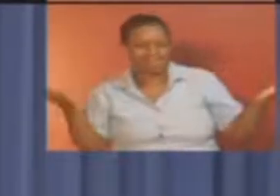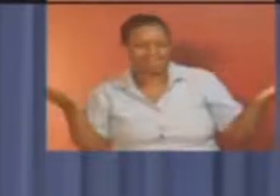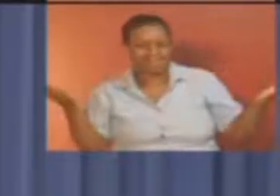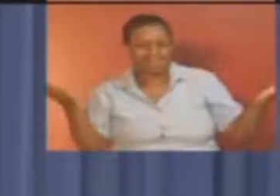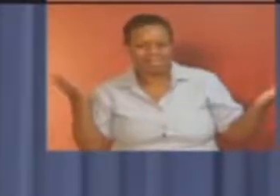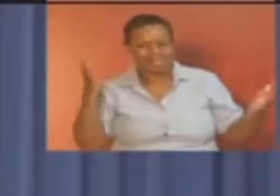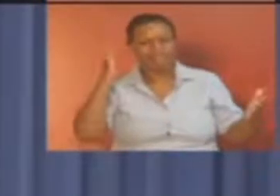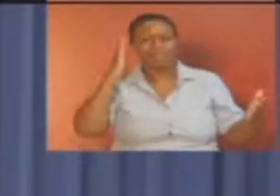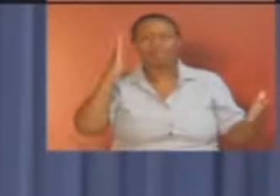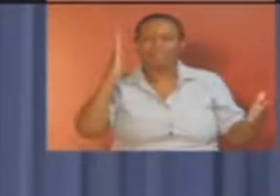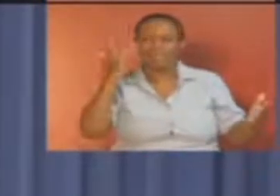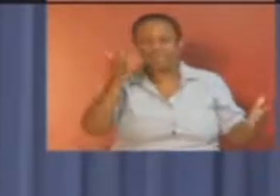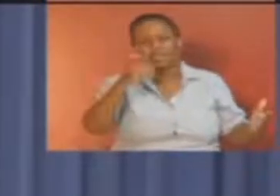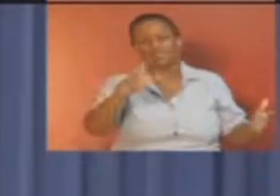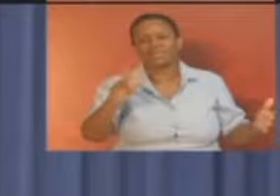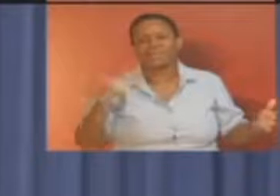in